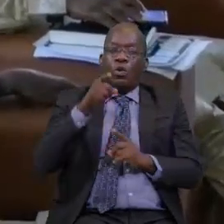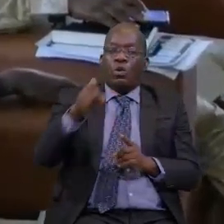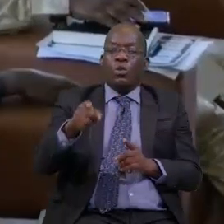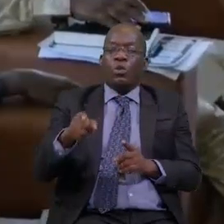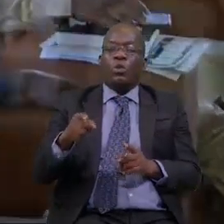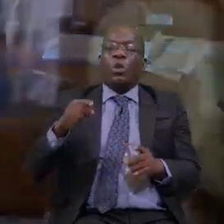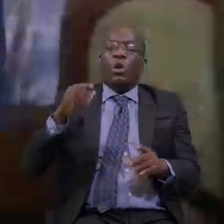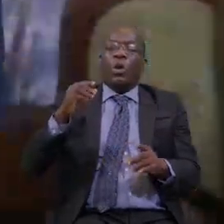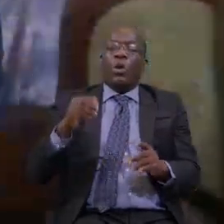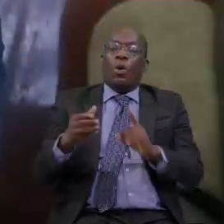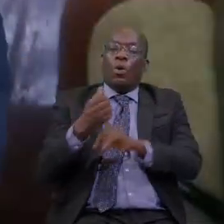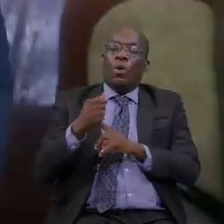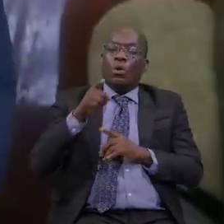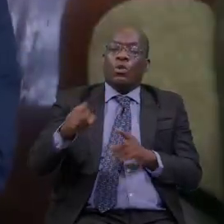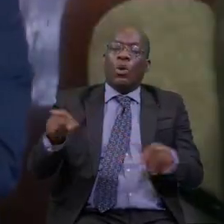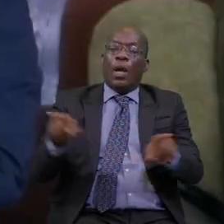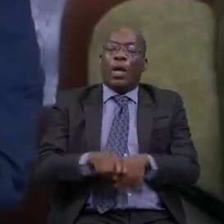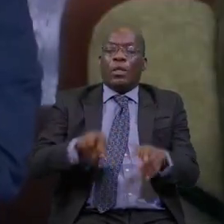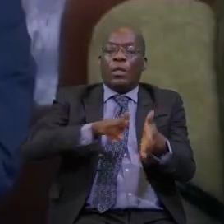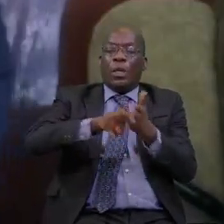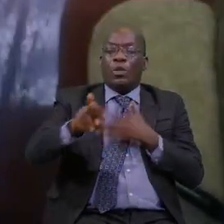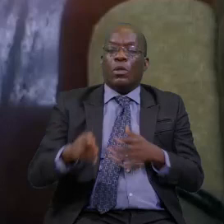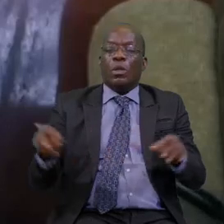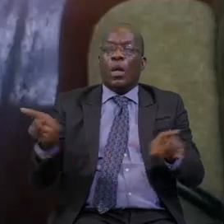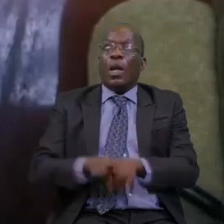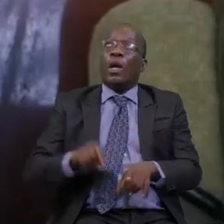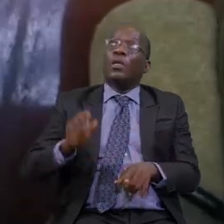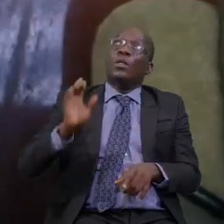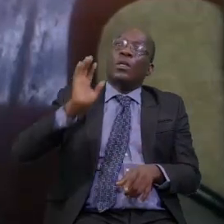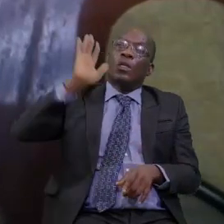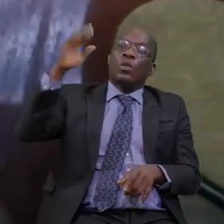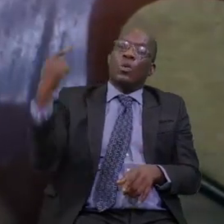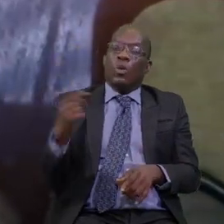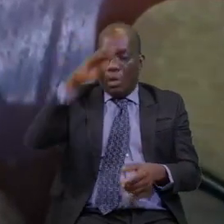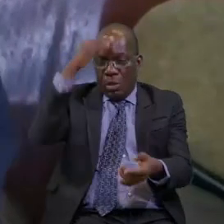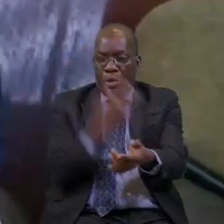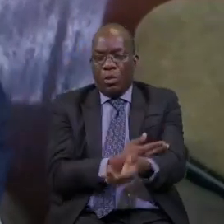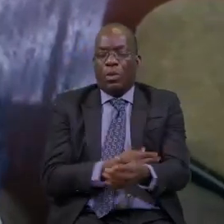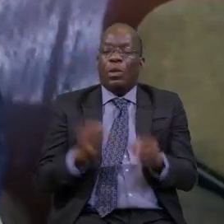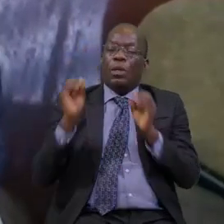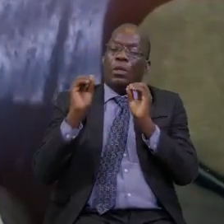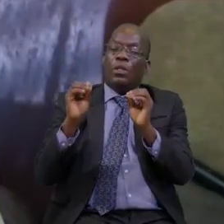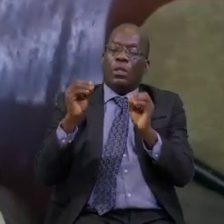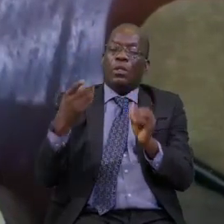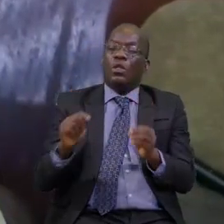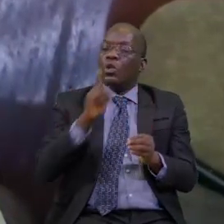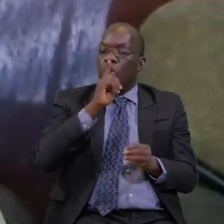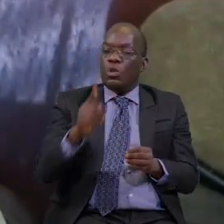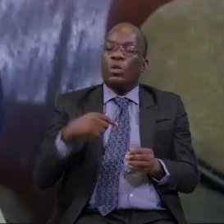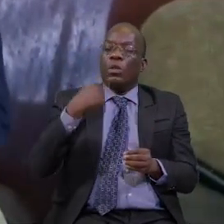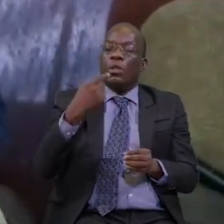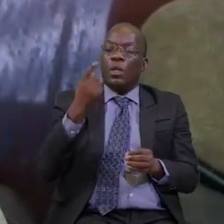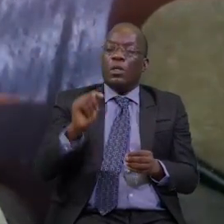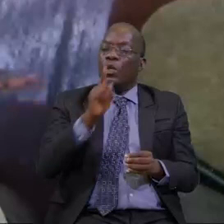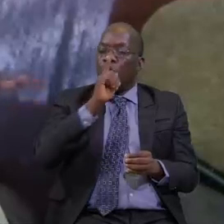as righteous as his only begotten son. Teach the truth. say the truth, experience